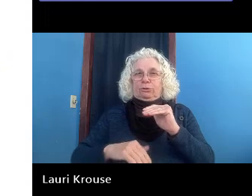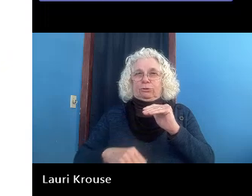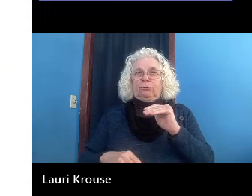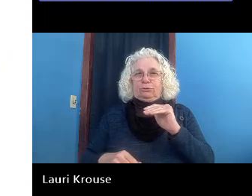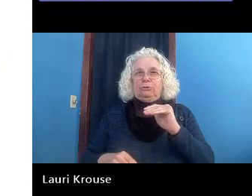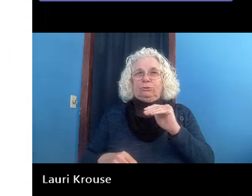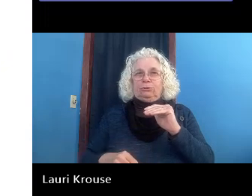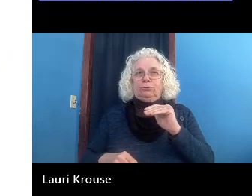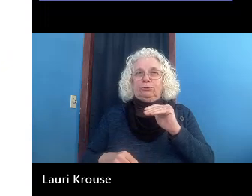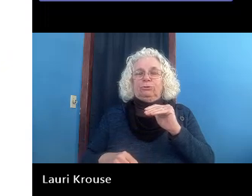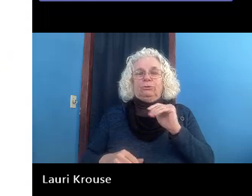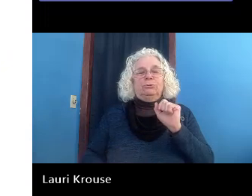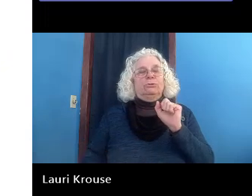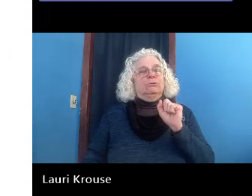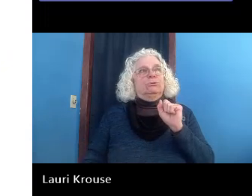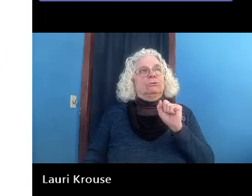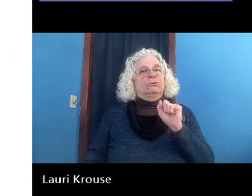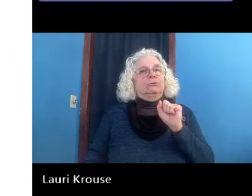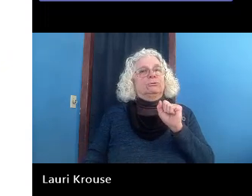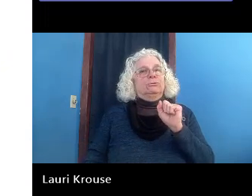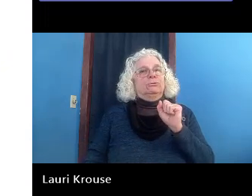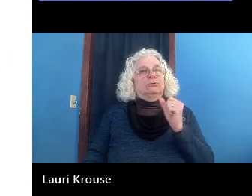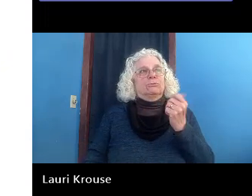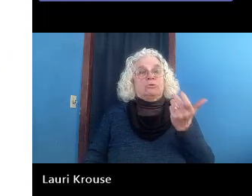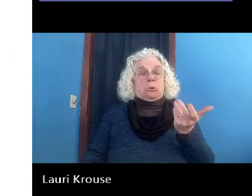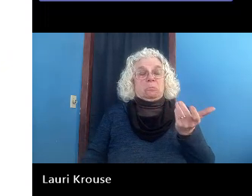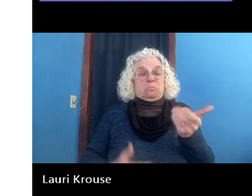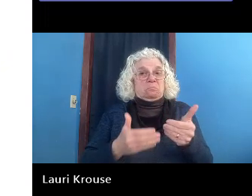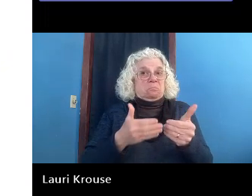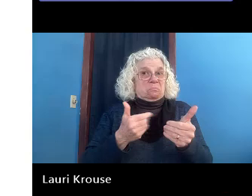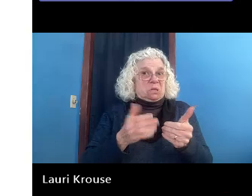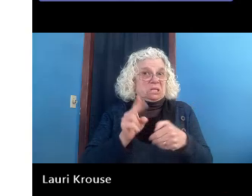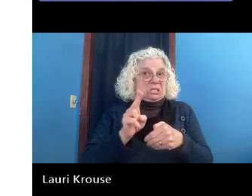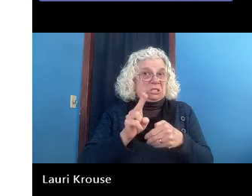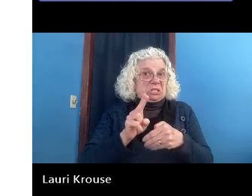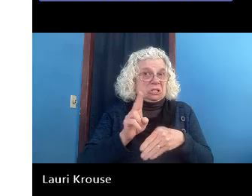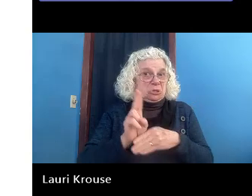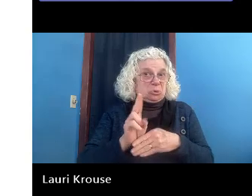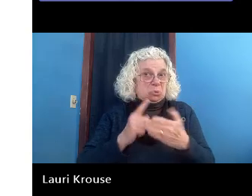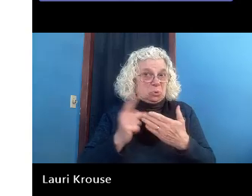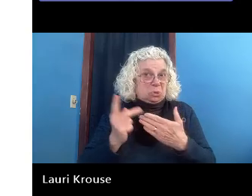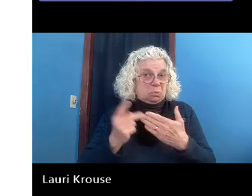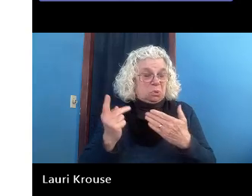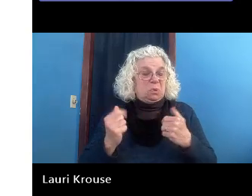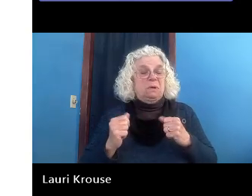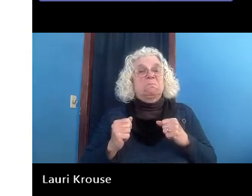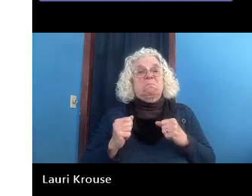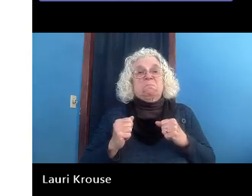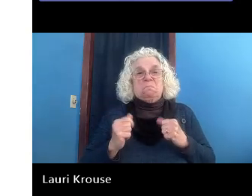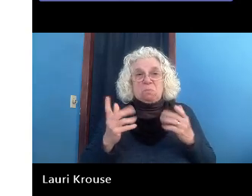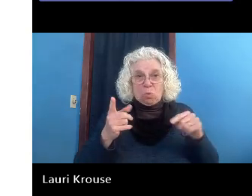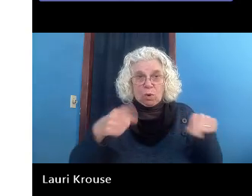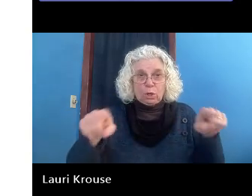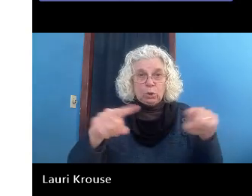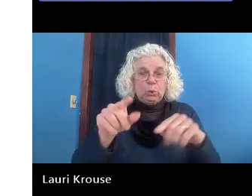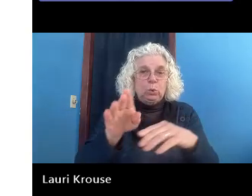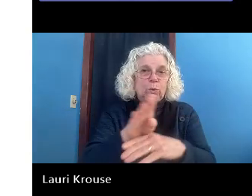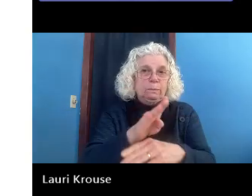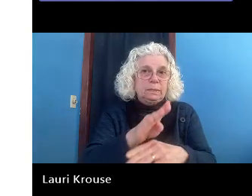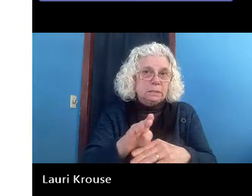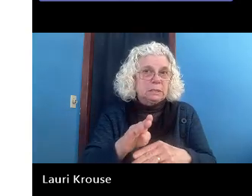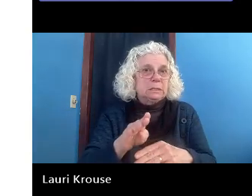with that being said, very easy, very accessible, and we want to make sure that we keep it that way so that businesses would,